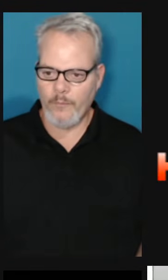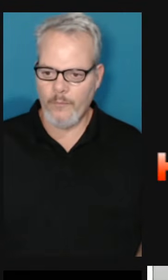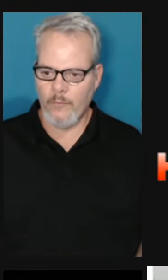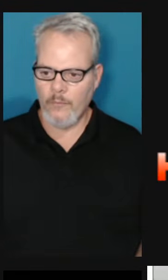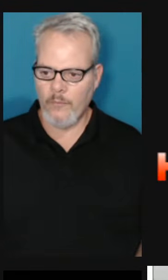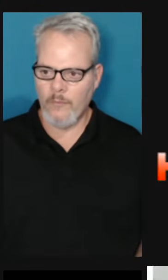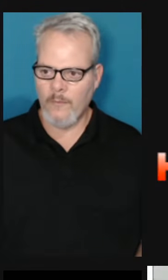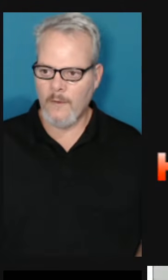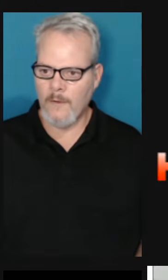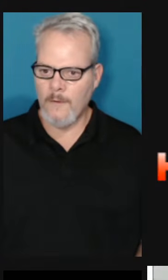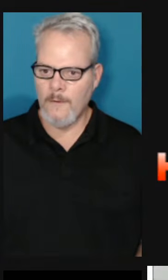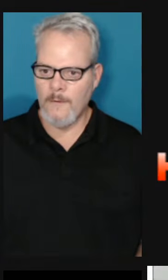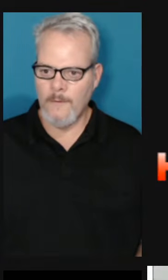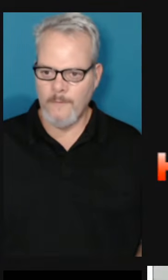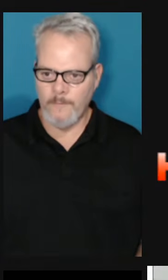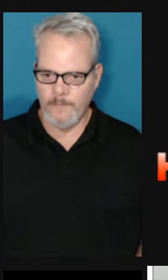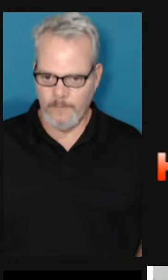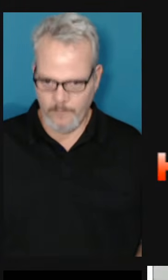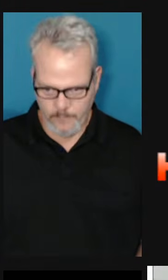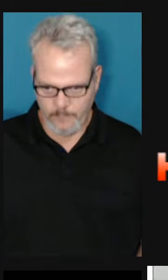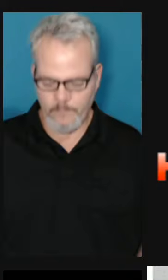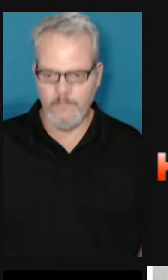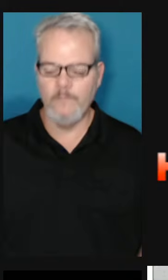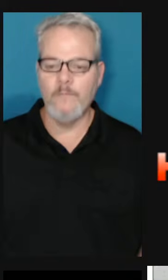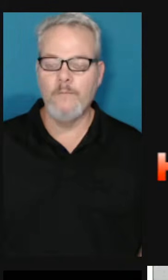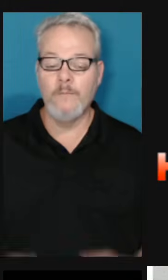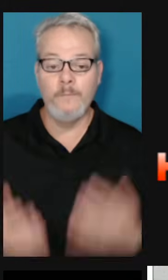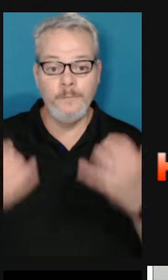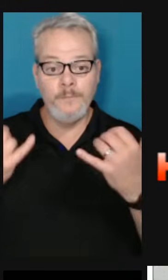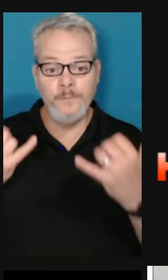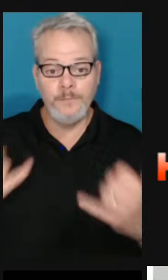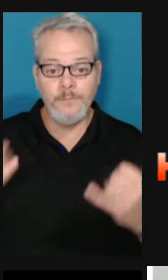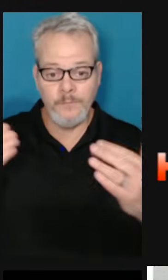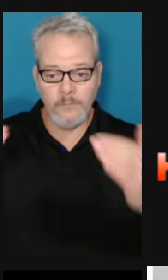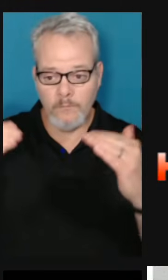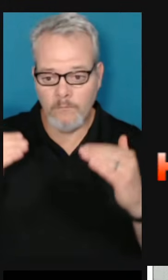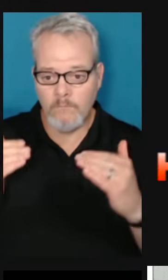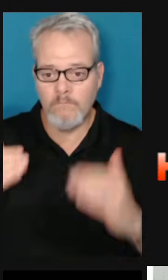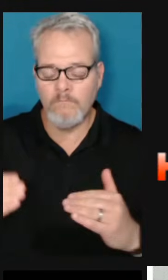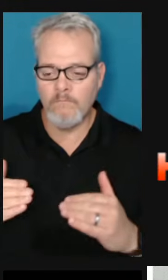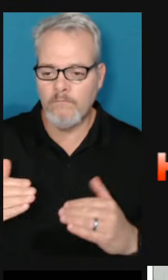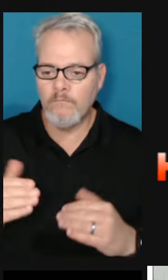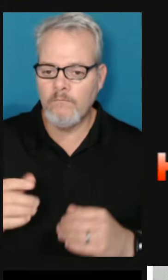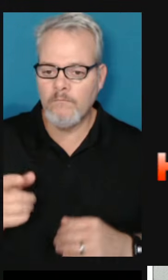All right, so that's Volcano Watch. I'll keep it moving here. Let's